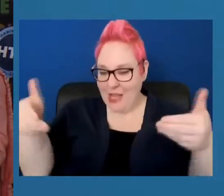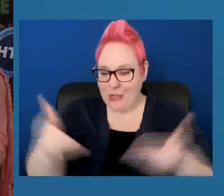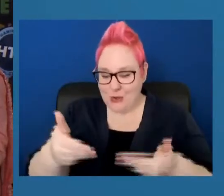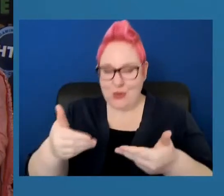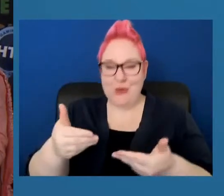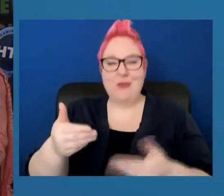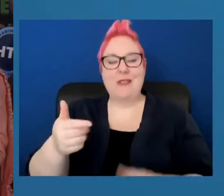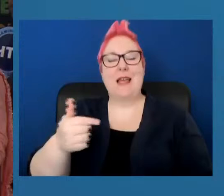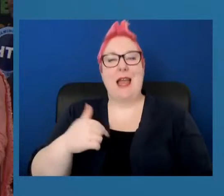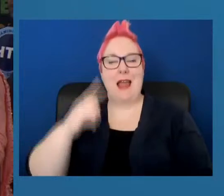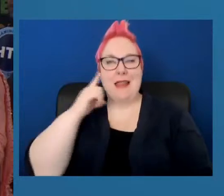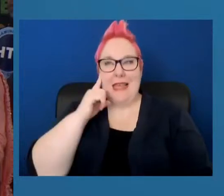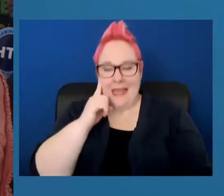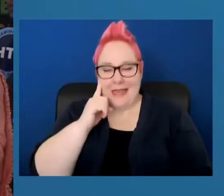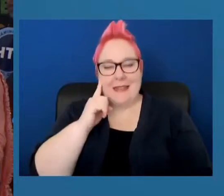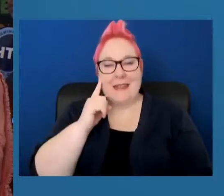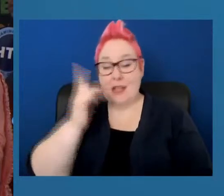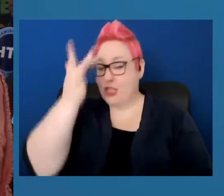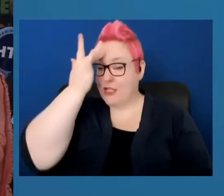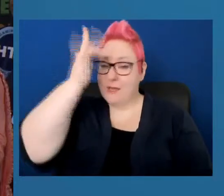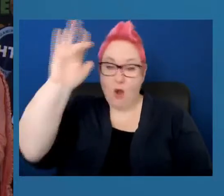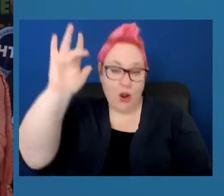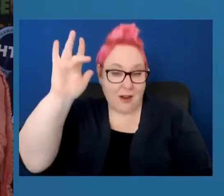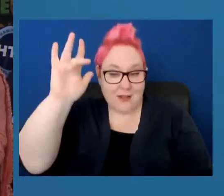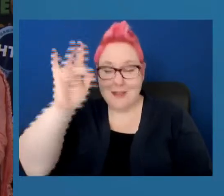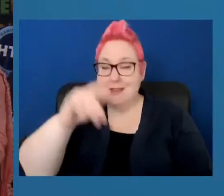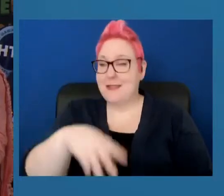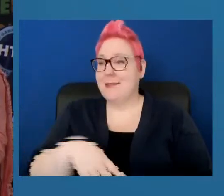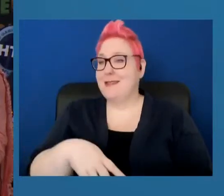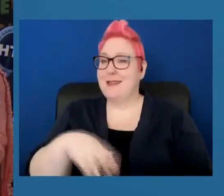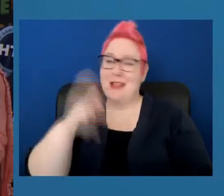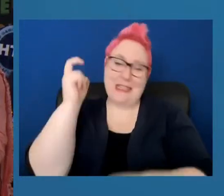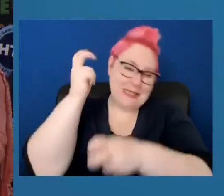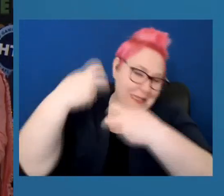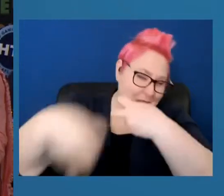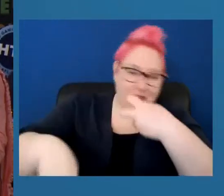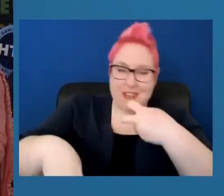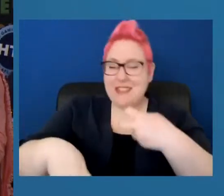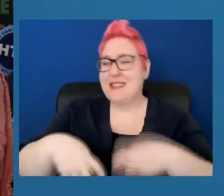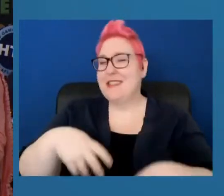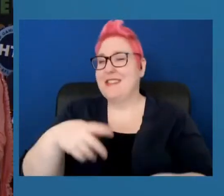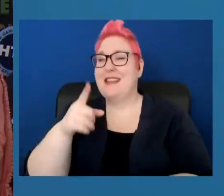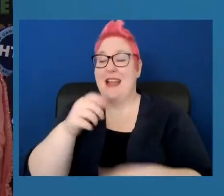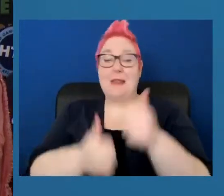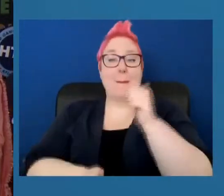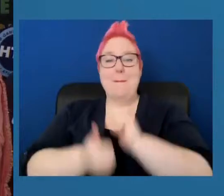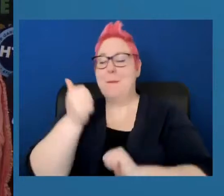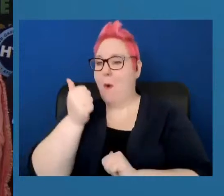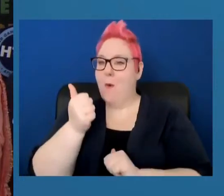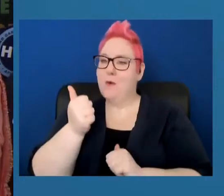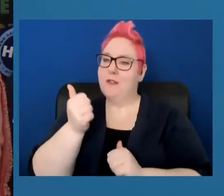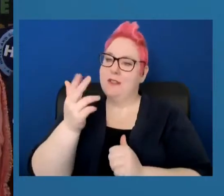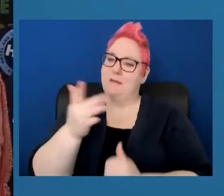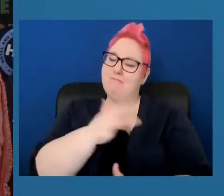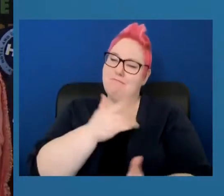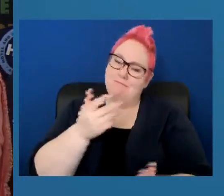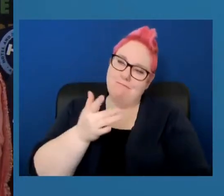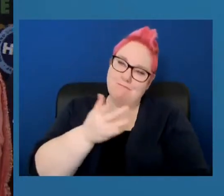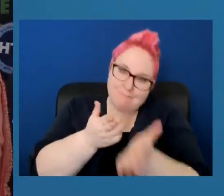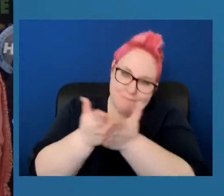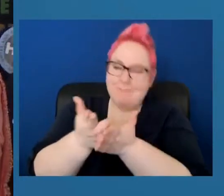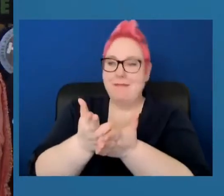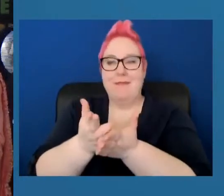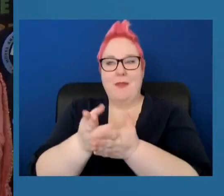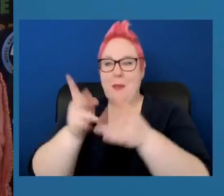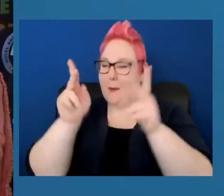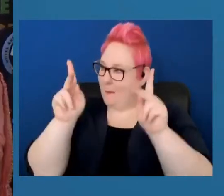consider to be the smartest, the toughest, and the most principled elected leader that this state has ever seen.